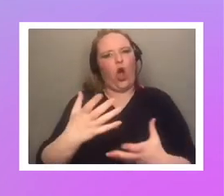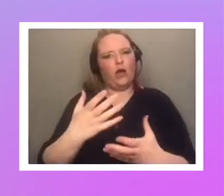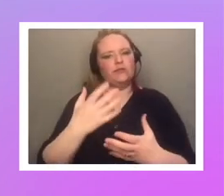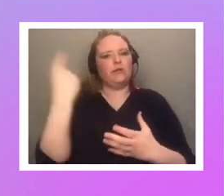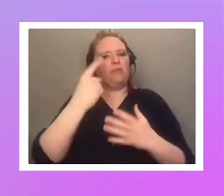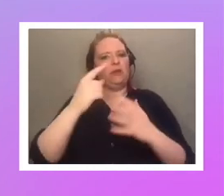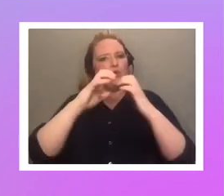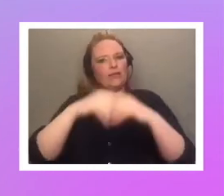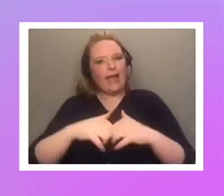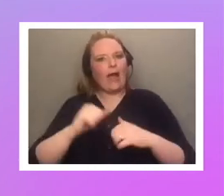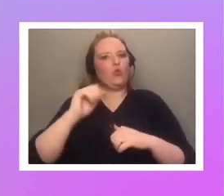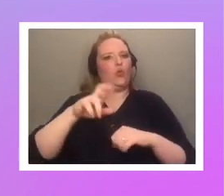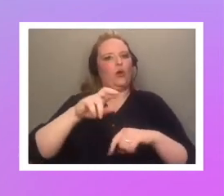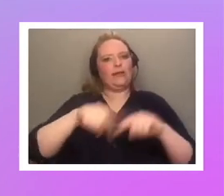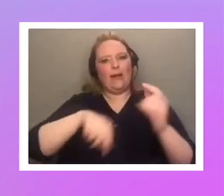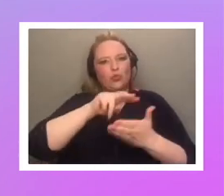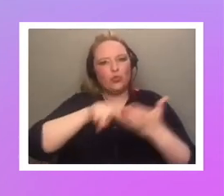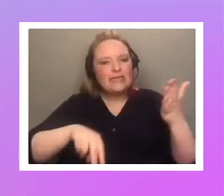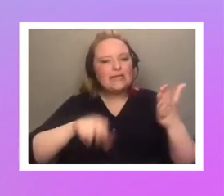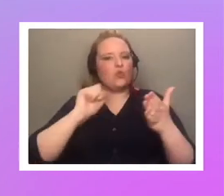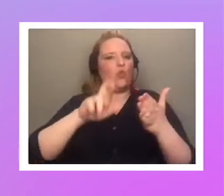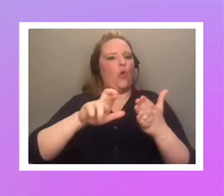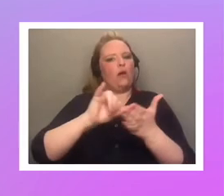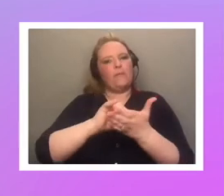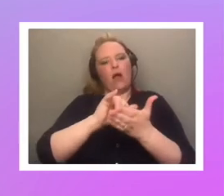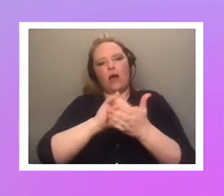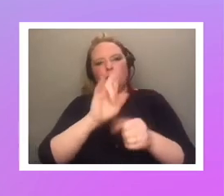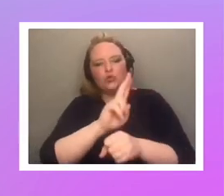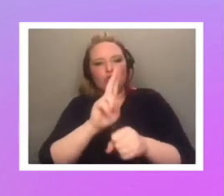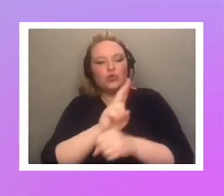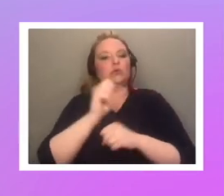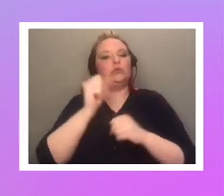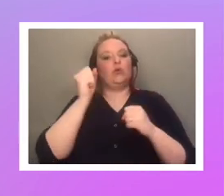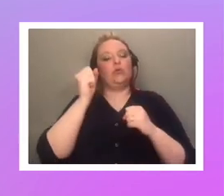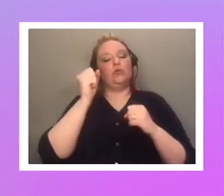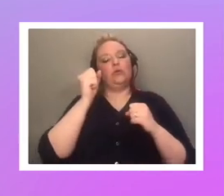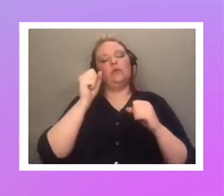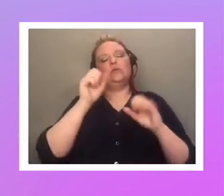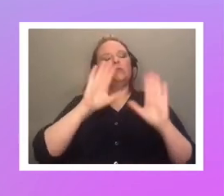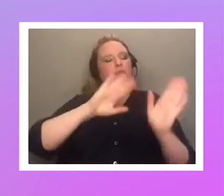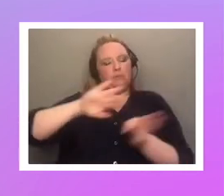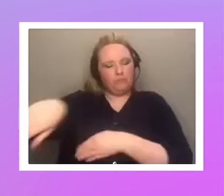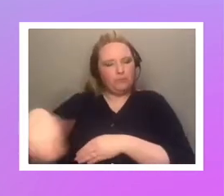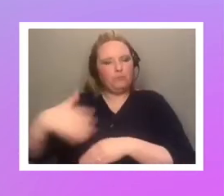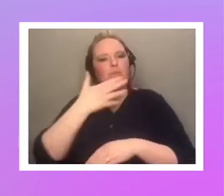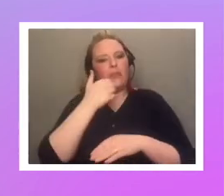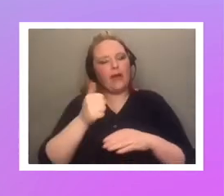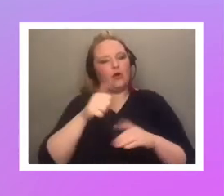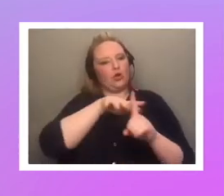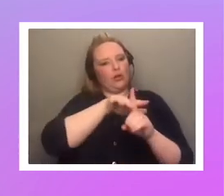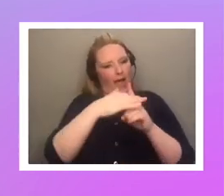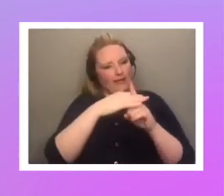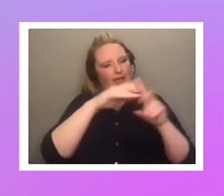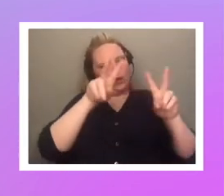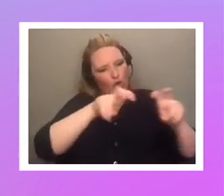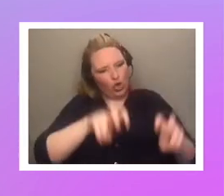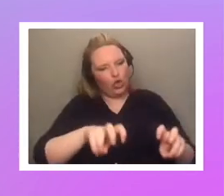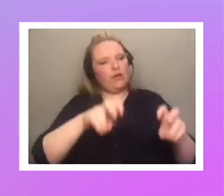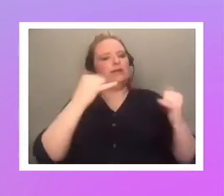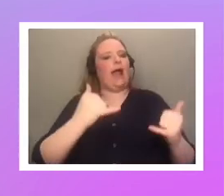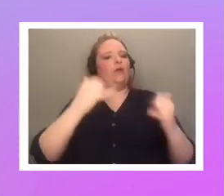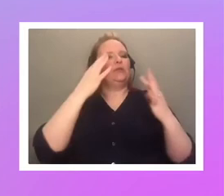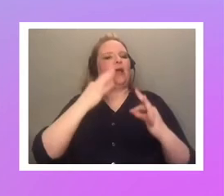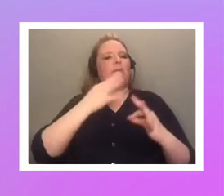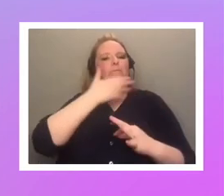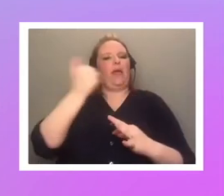be unreadable or be impossible to use. So if instead you look at each thing in context, you can make the best choice for how